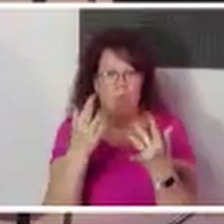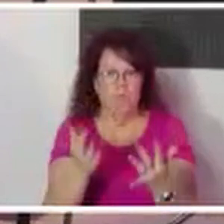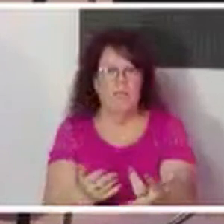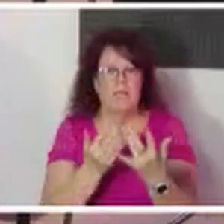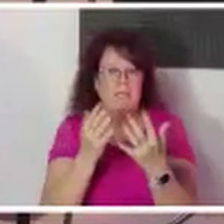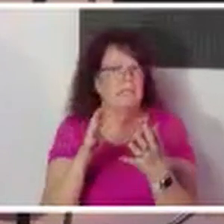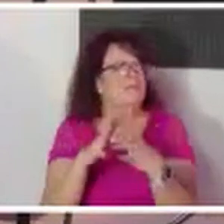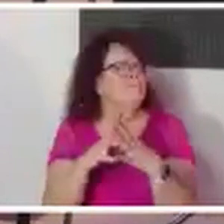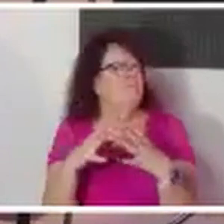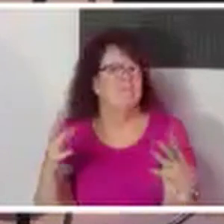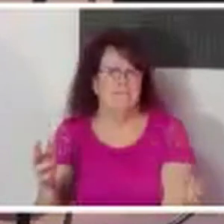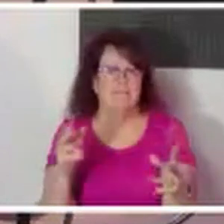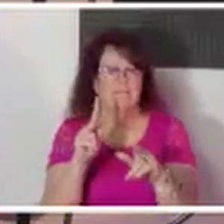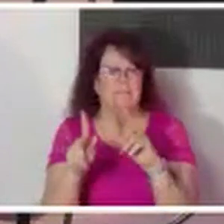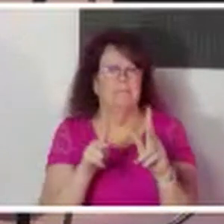So it's a lot of people.